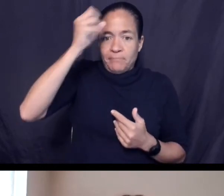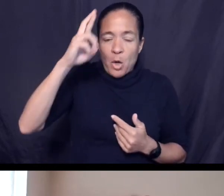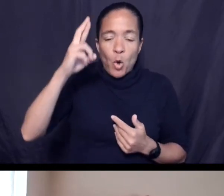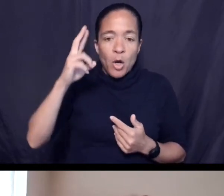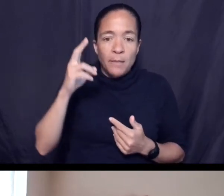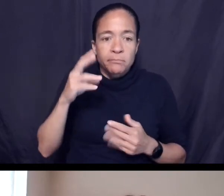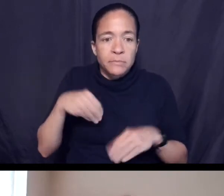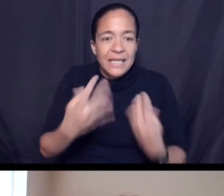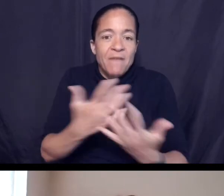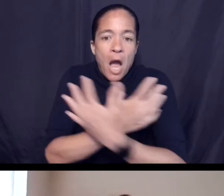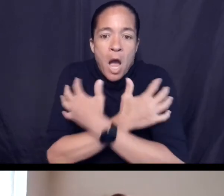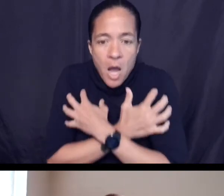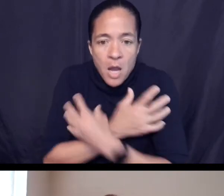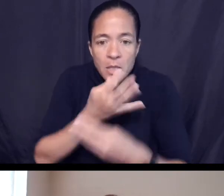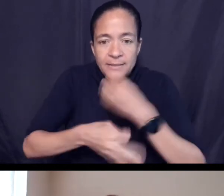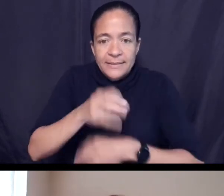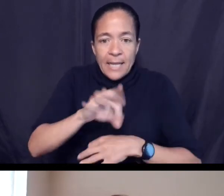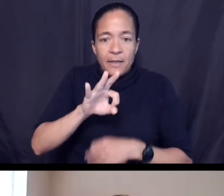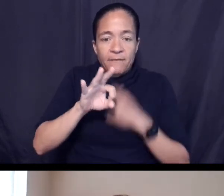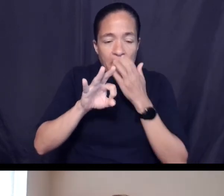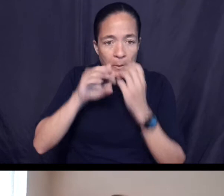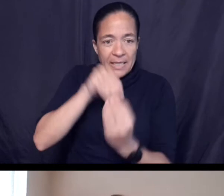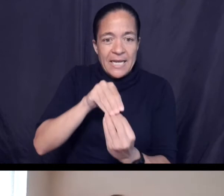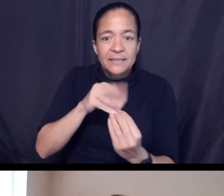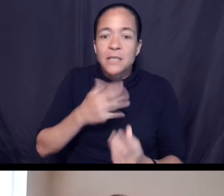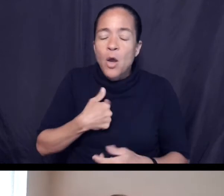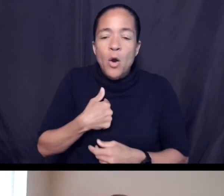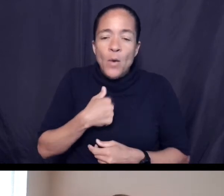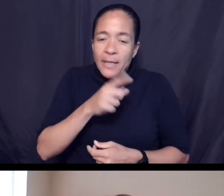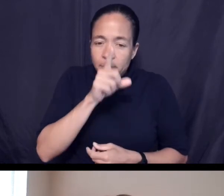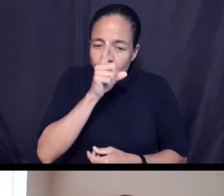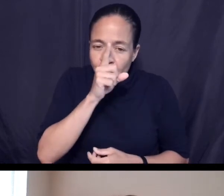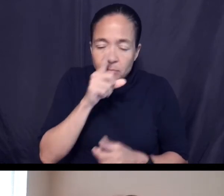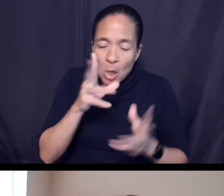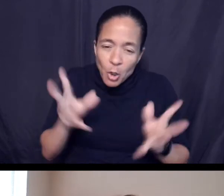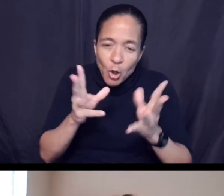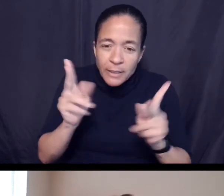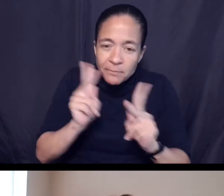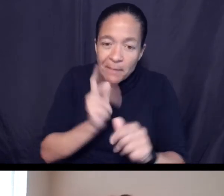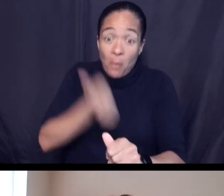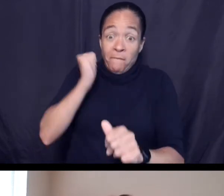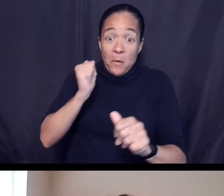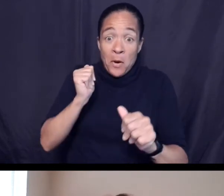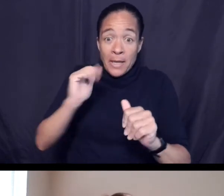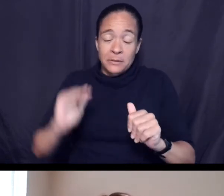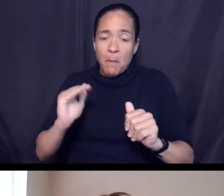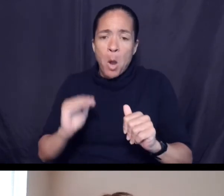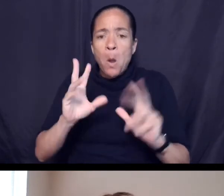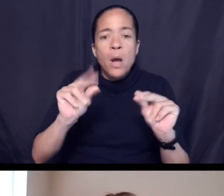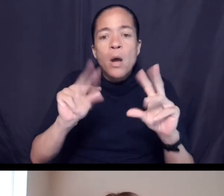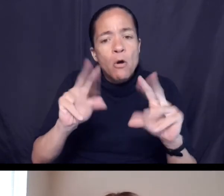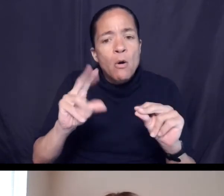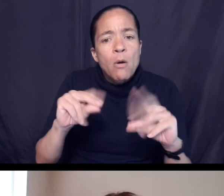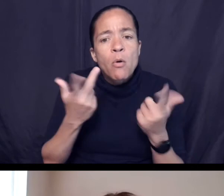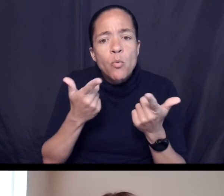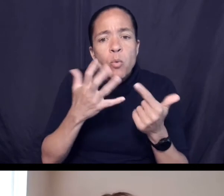forehead or giving them a nice big hug. We certainly aren't advocating for people to stay away from their children. We just want people to be a little bit more careful